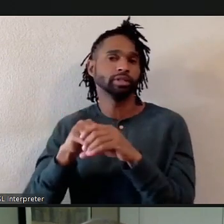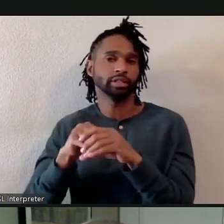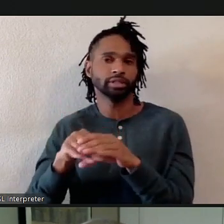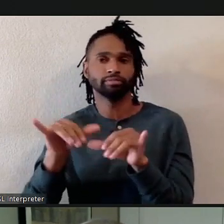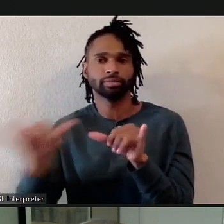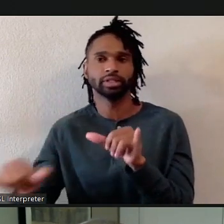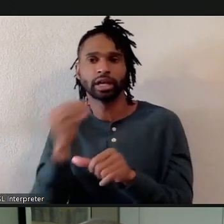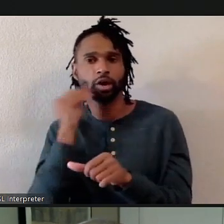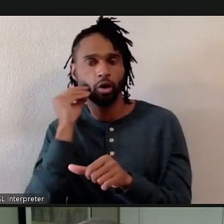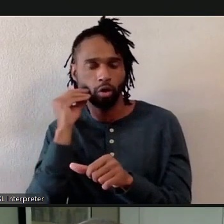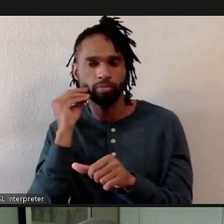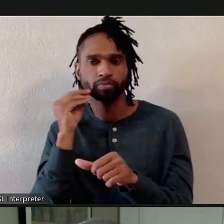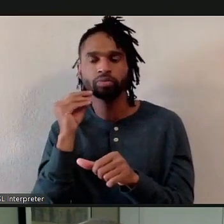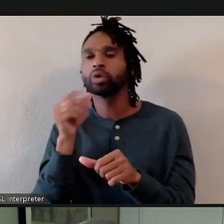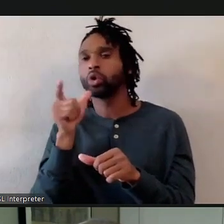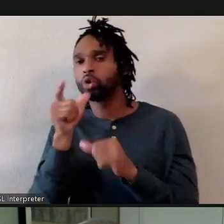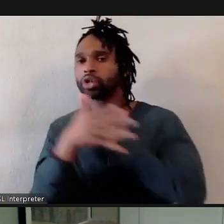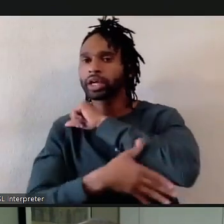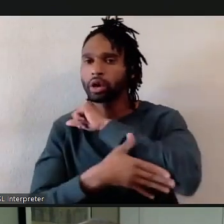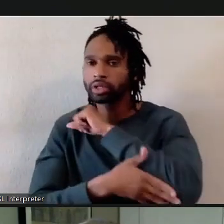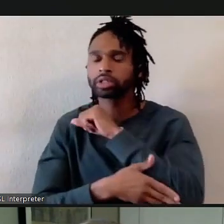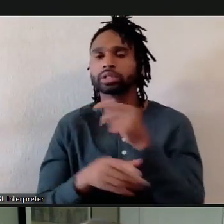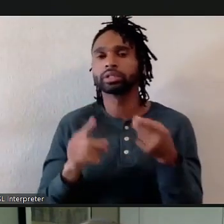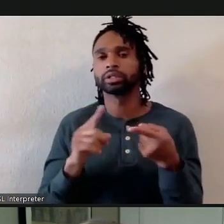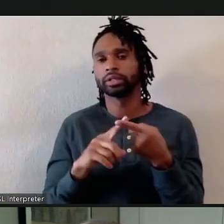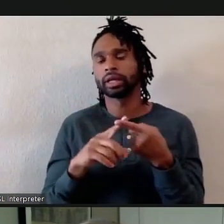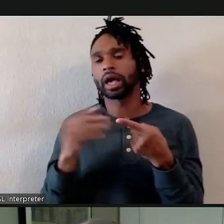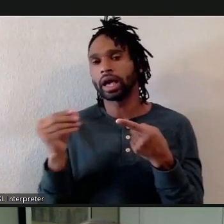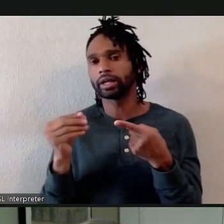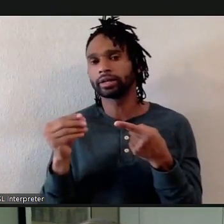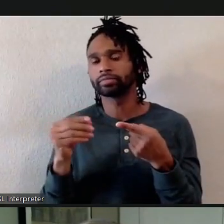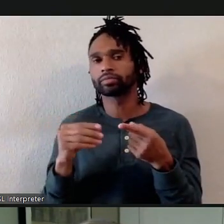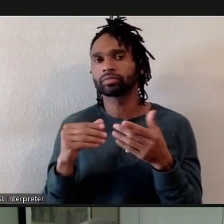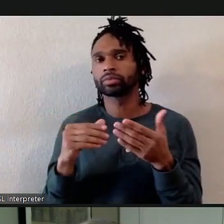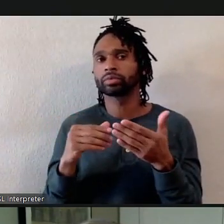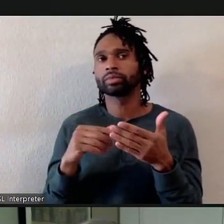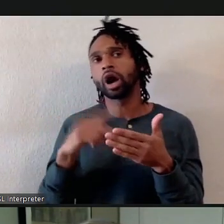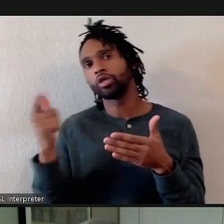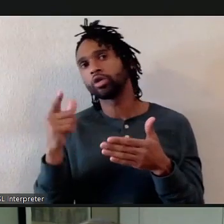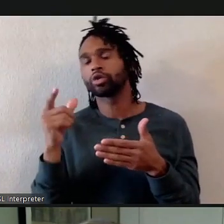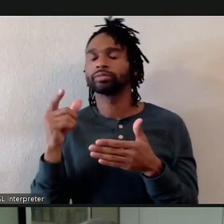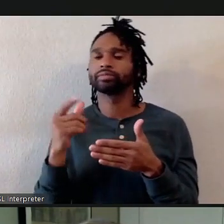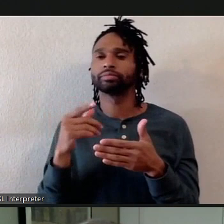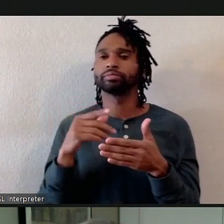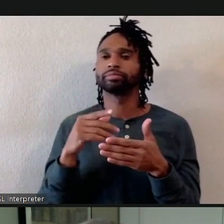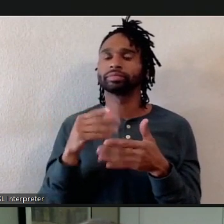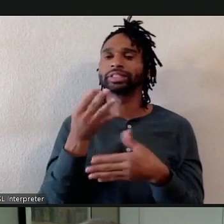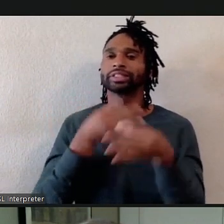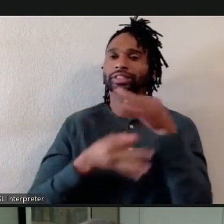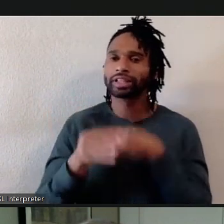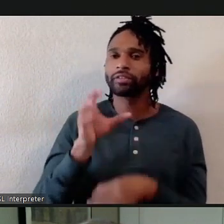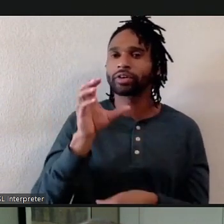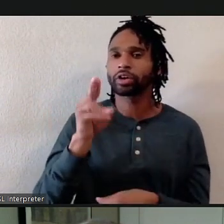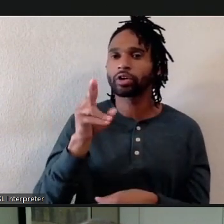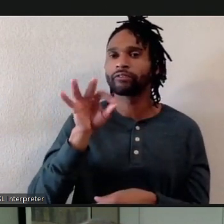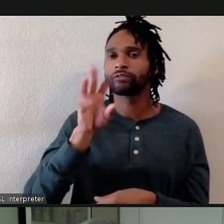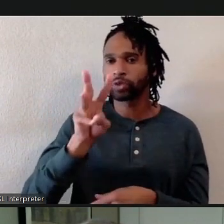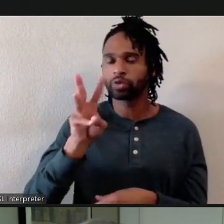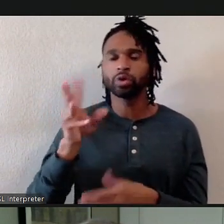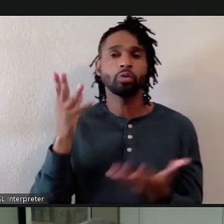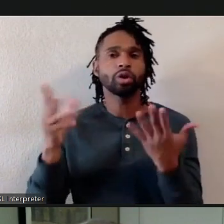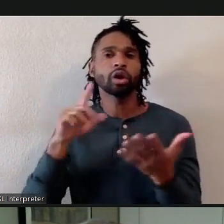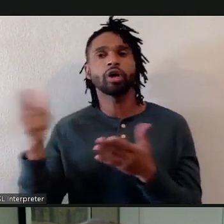levels? Who are they? And besides curfews, what other methods might they have that you would recommend for them to start getting